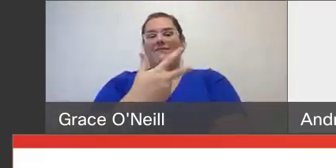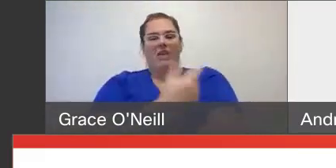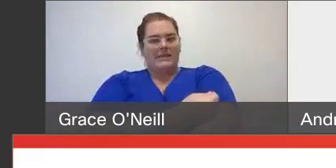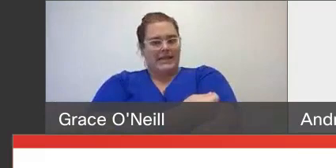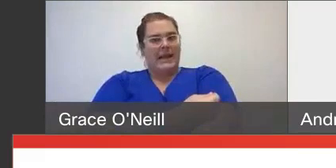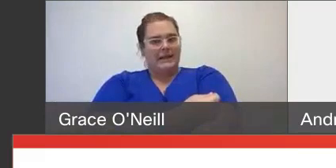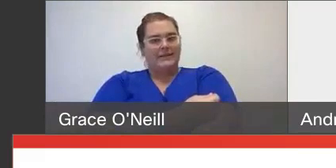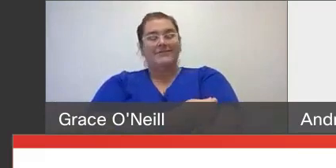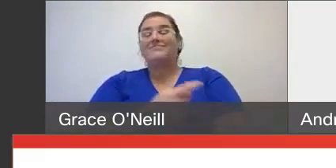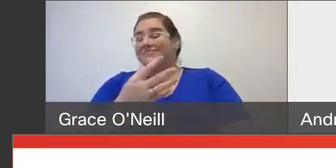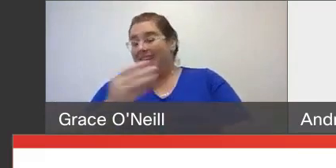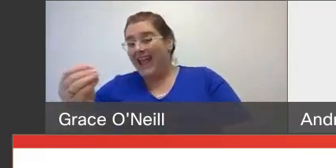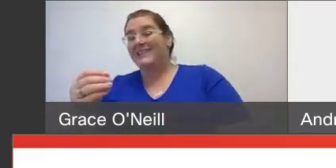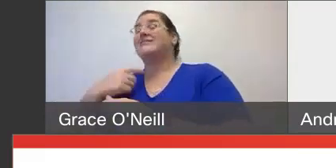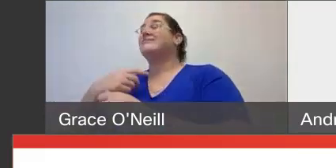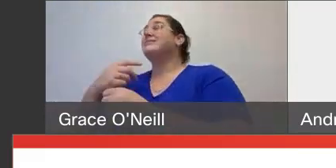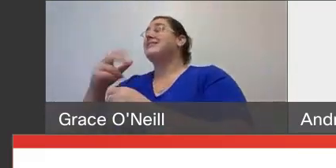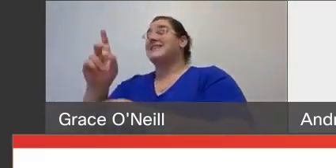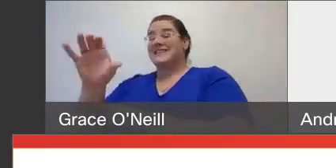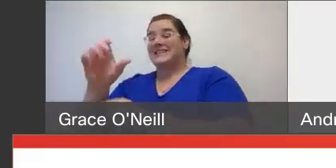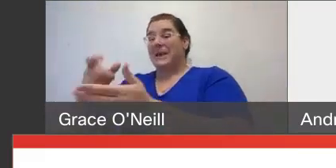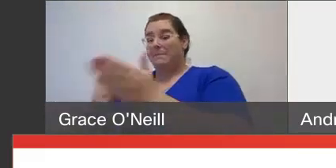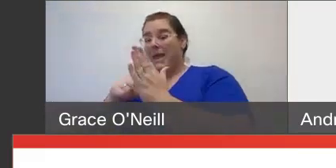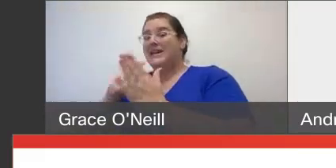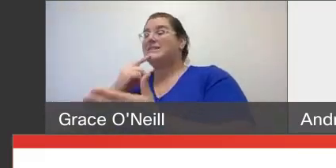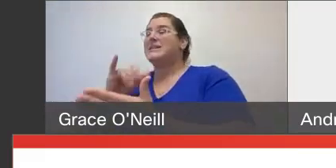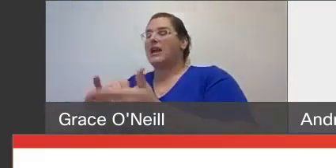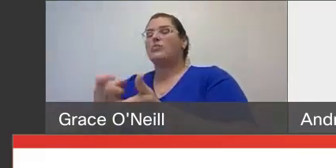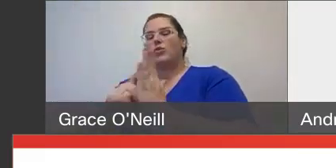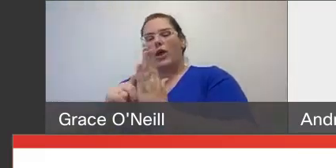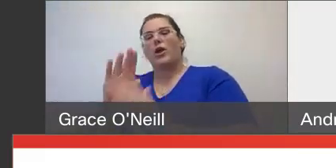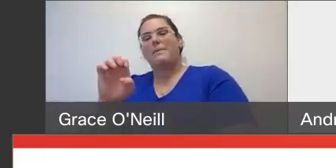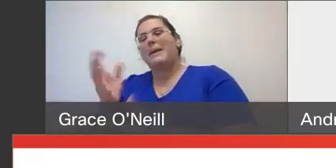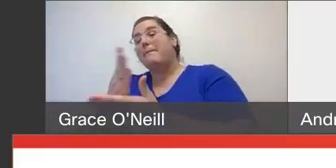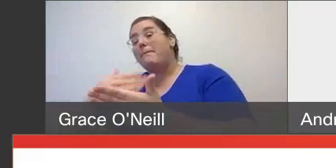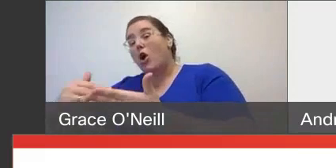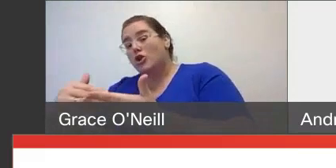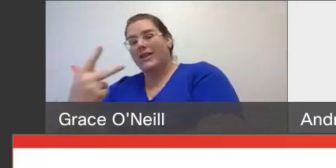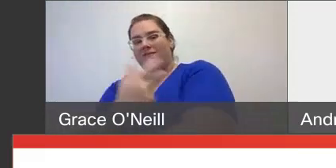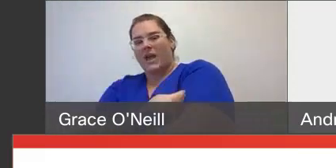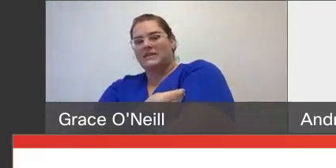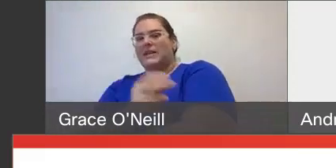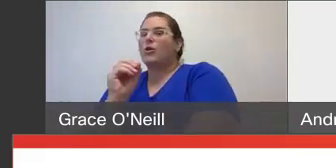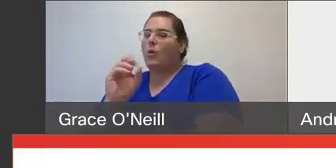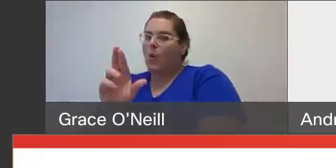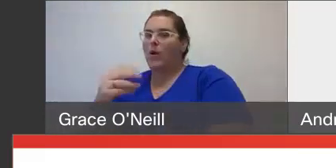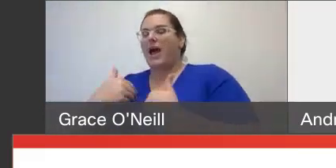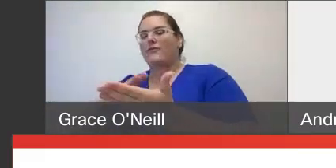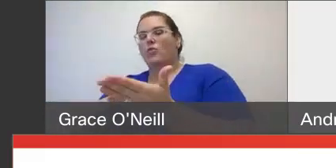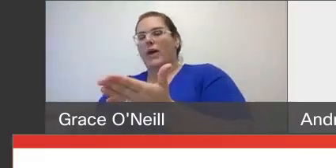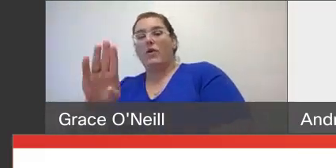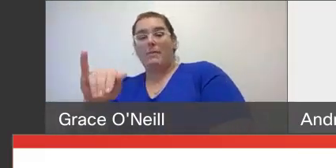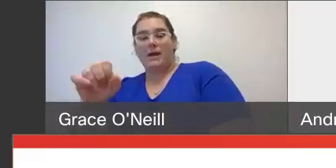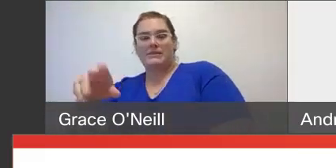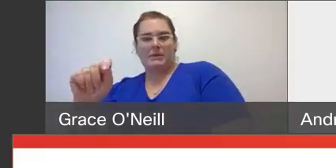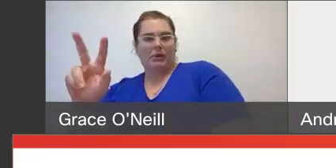vaccinated or provide documentation of a waiver by September 30th. Among DDS